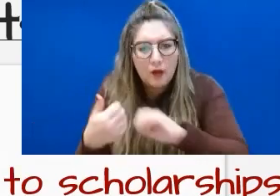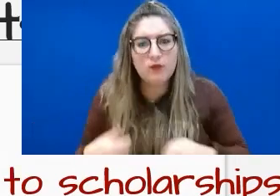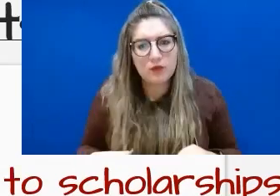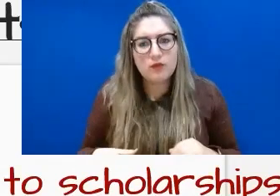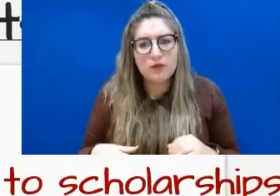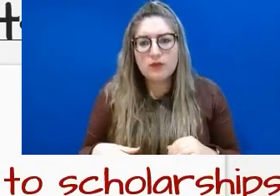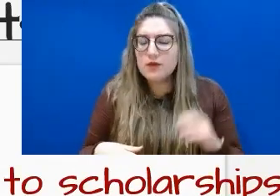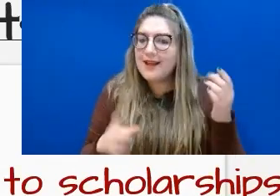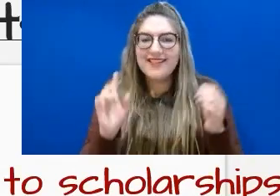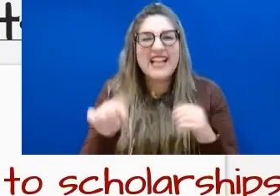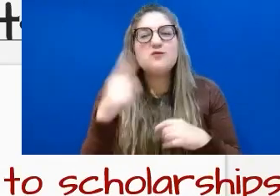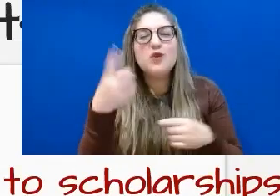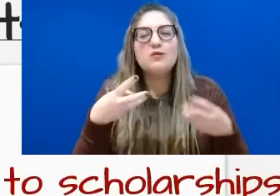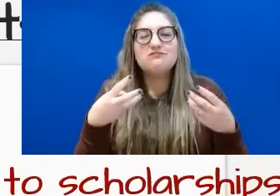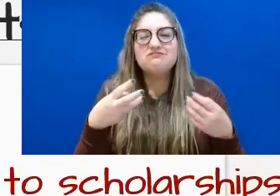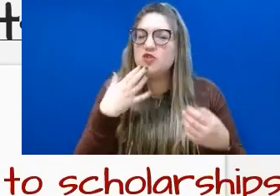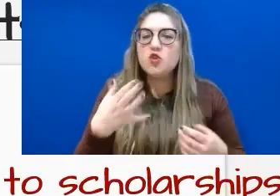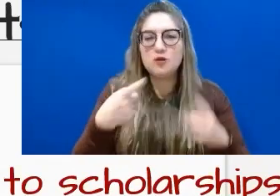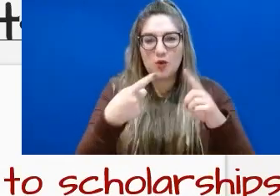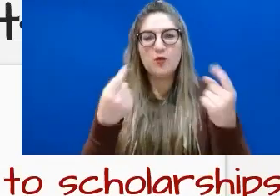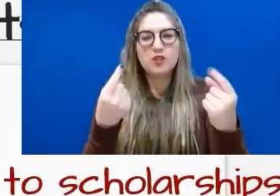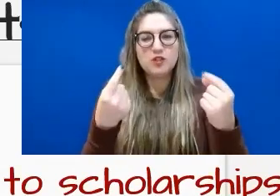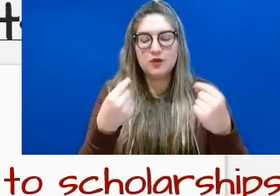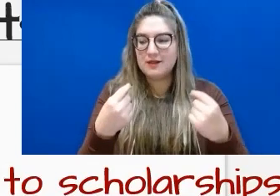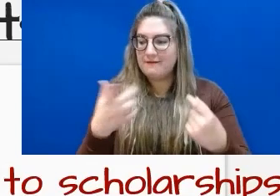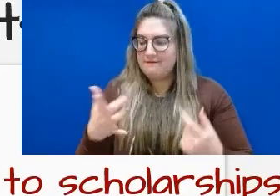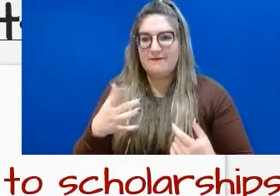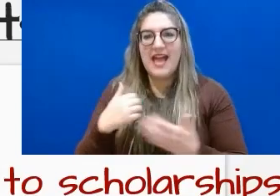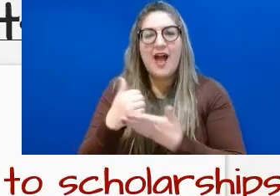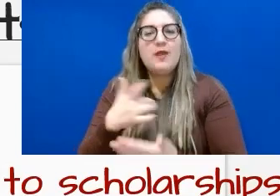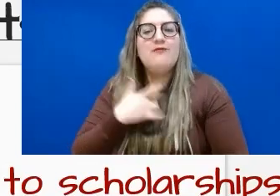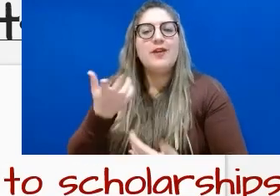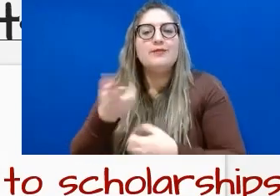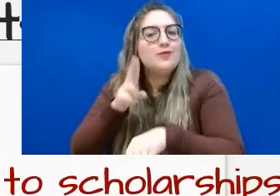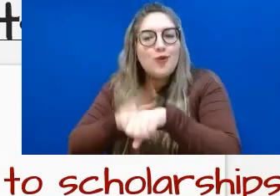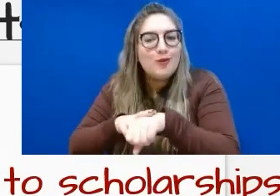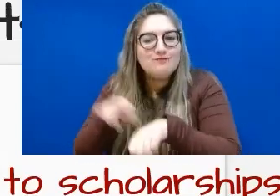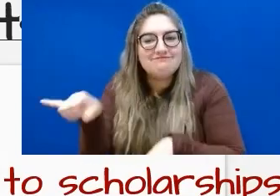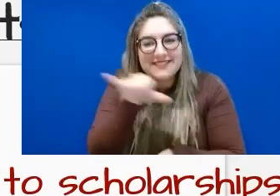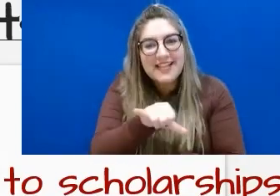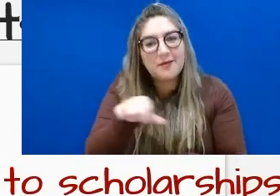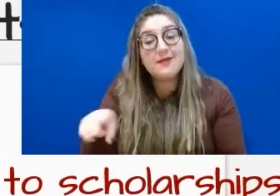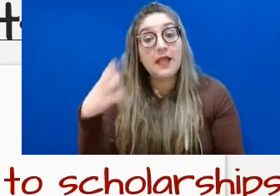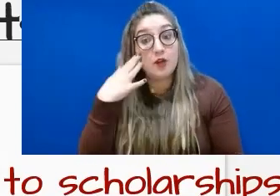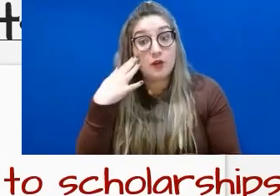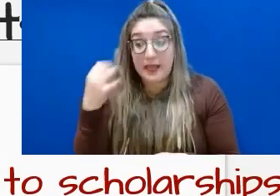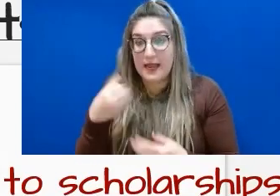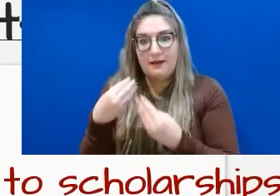them out and start advocating for them to know the services that they can apply for, and that there is a place where they can get help.